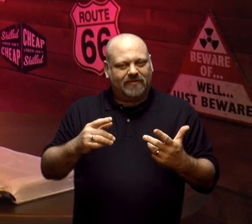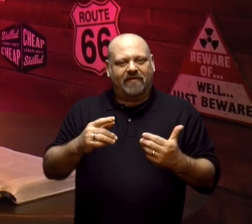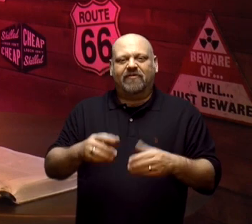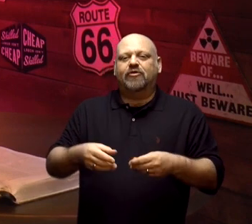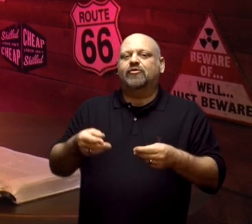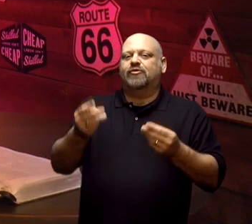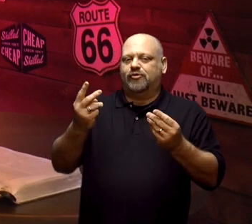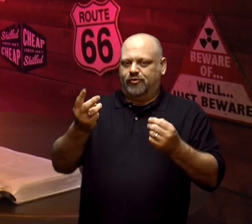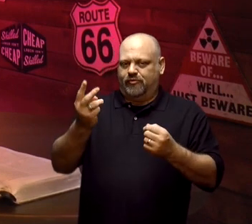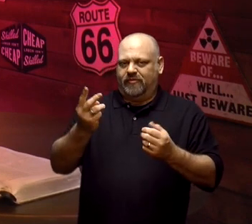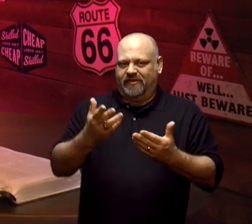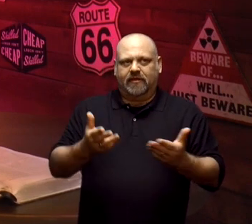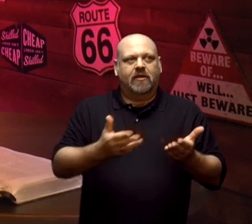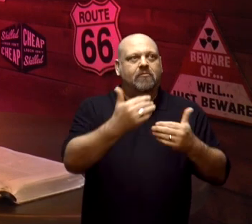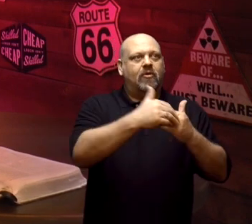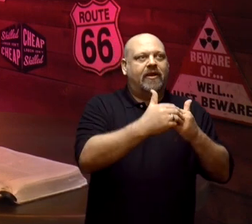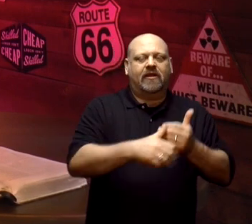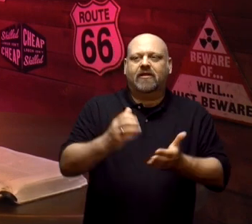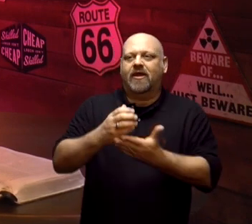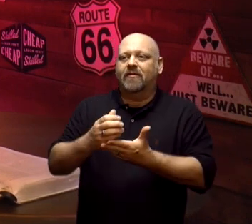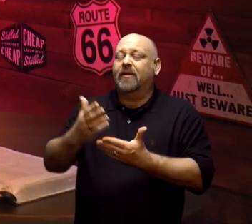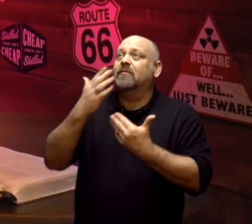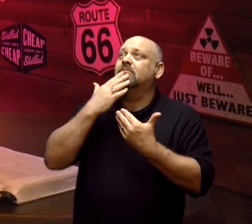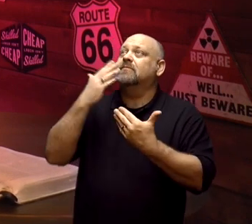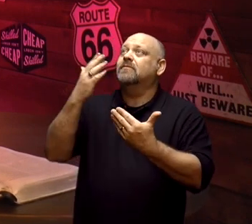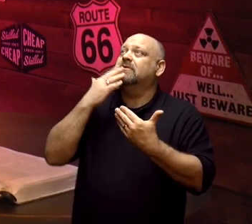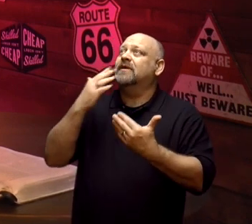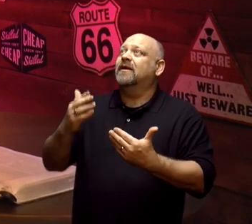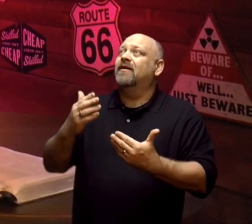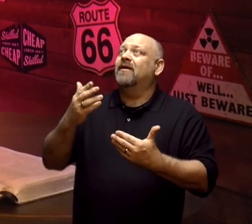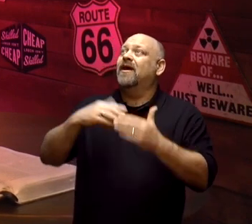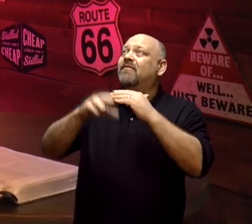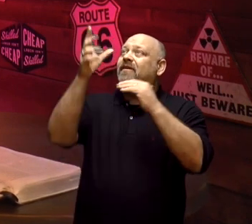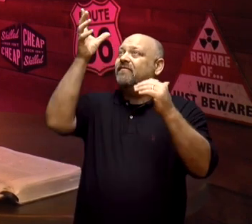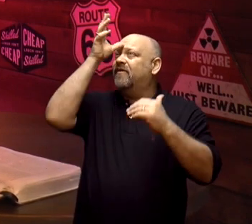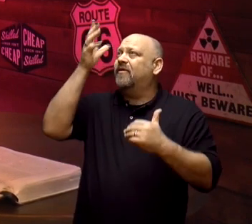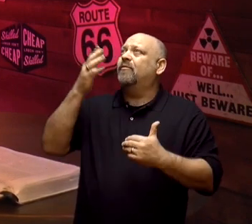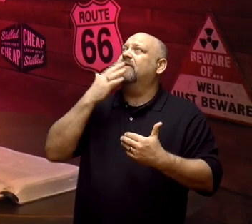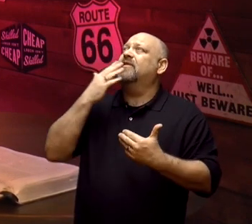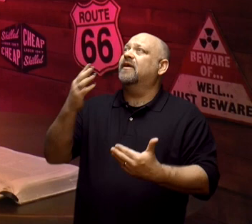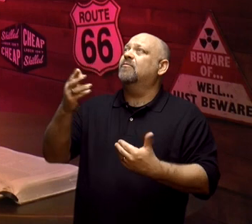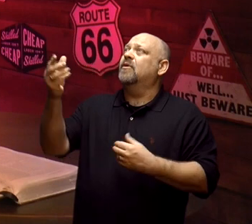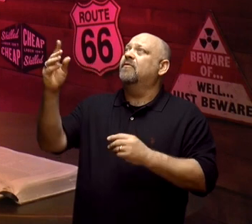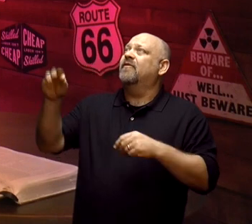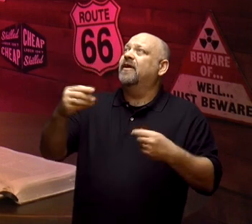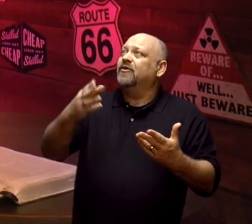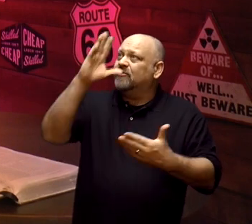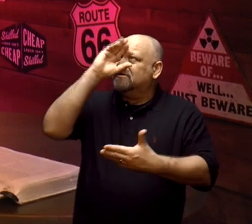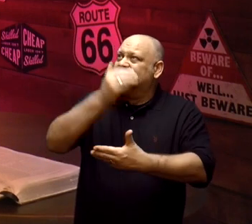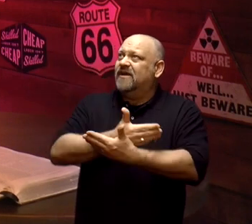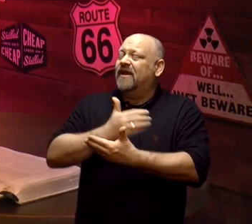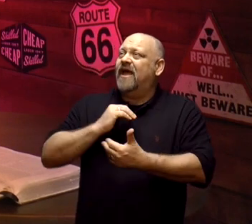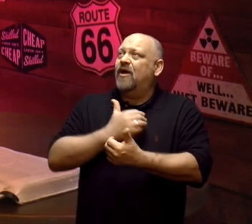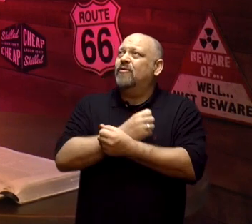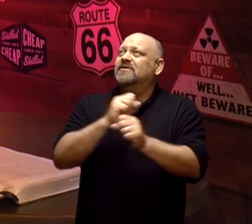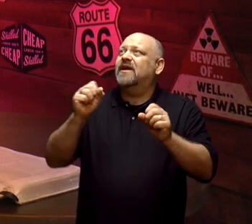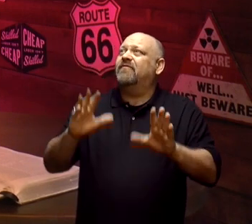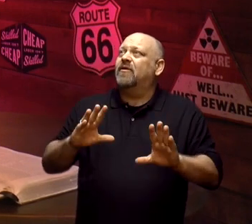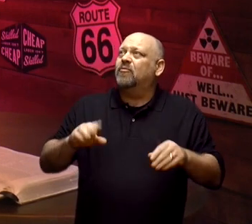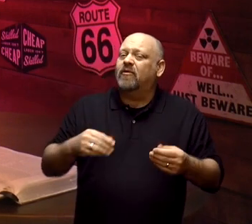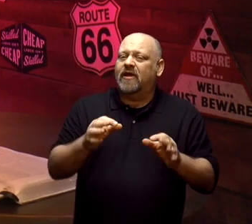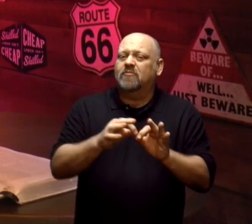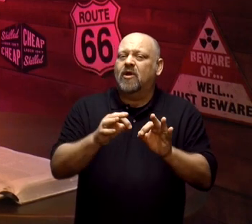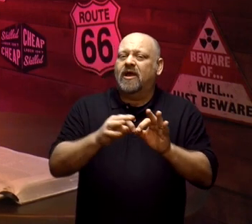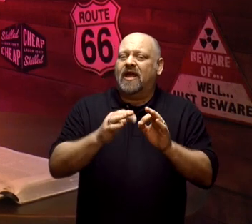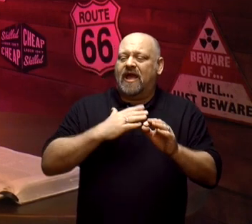you for providing your Son, our Savior, to pay the price for our sin. We thank you for the body and blood